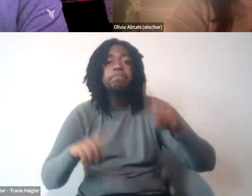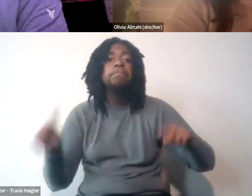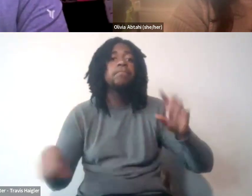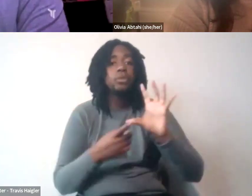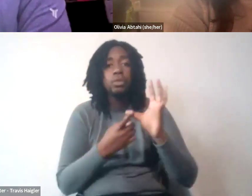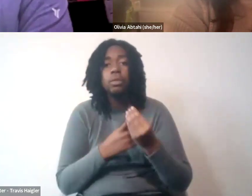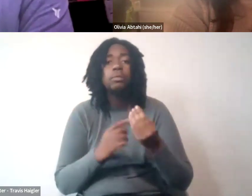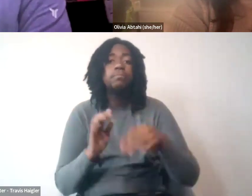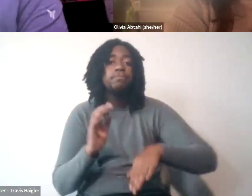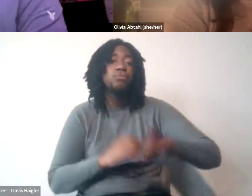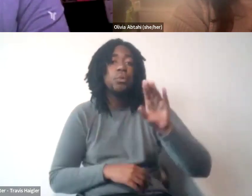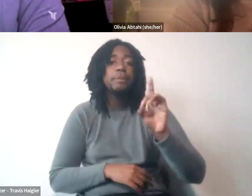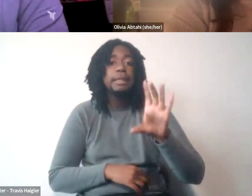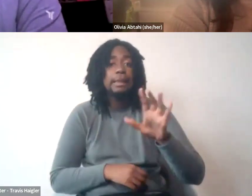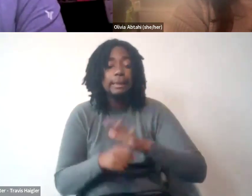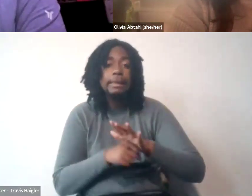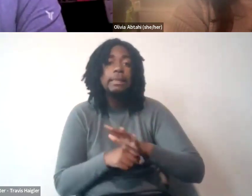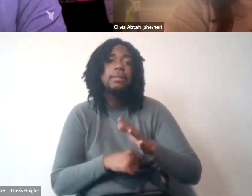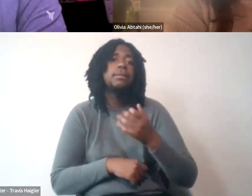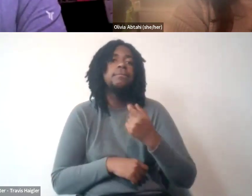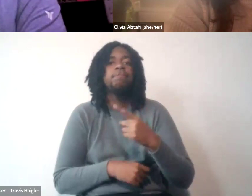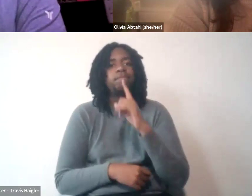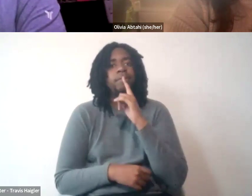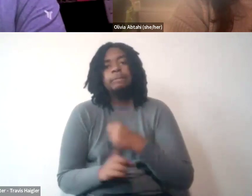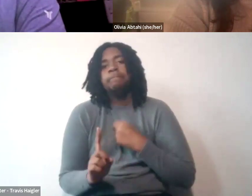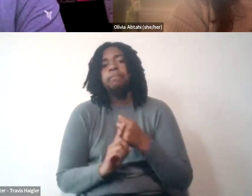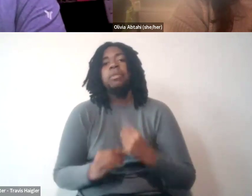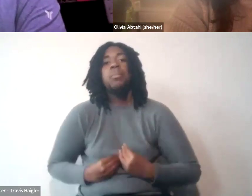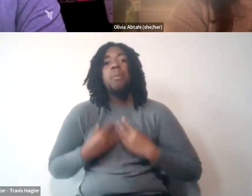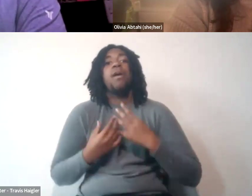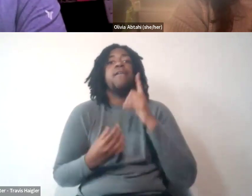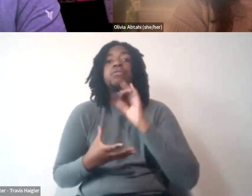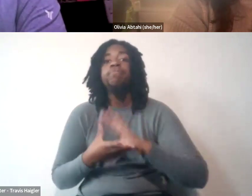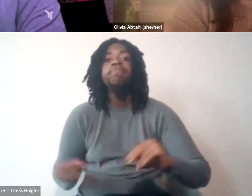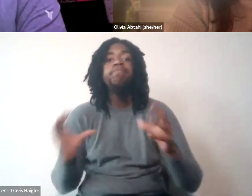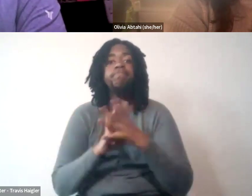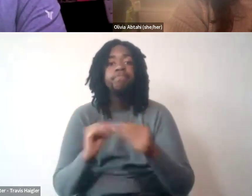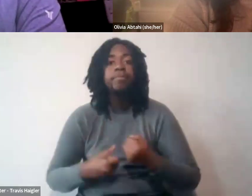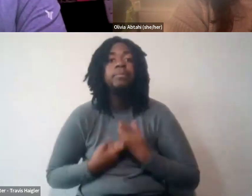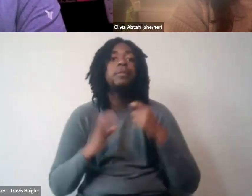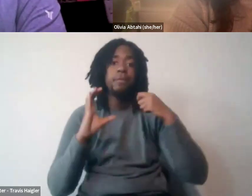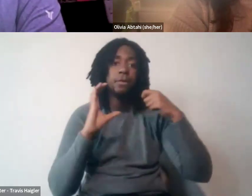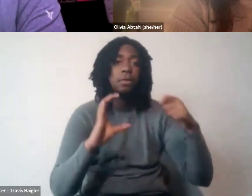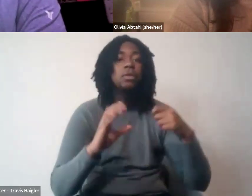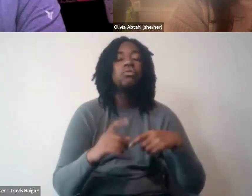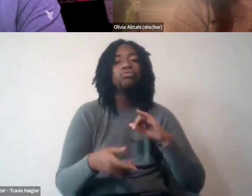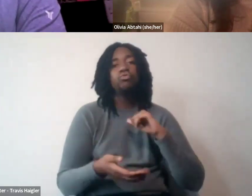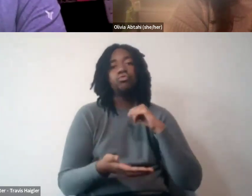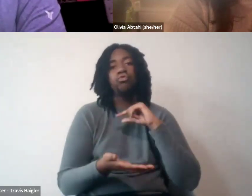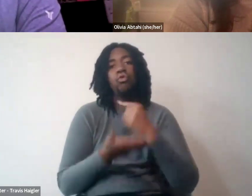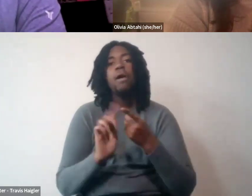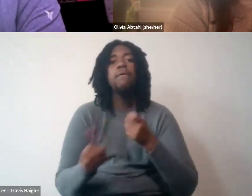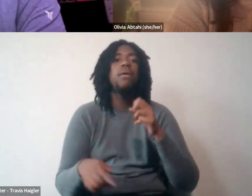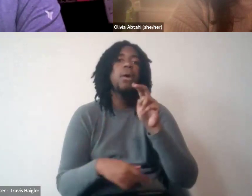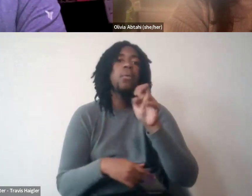Growing up in the DC area, she always had a passion for cinema and storytelling. She's a graduate of NYU Film School and VCU